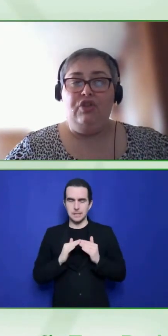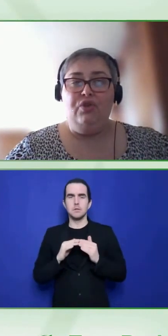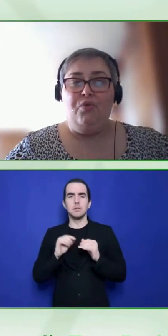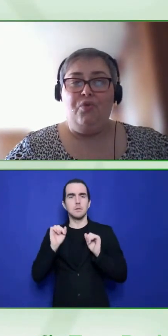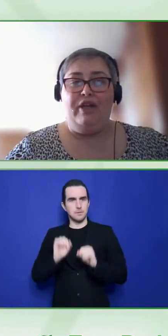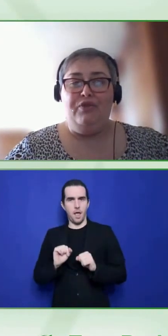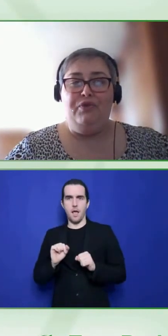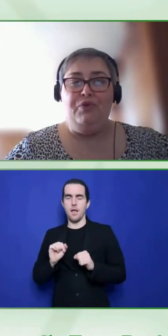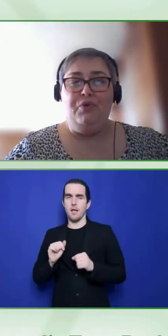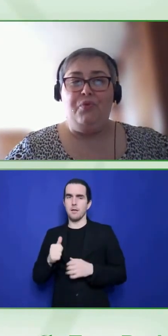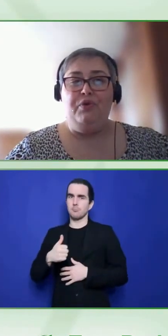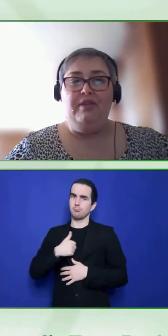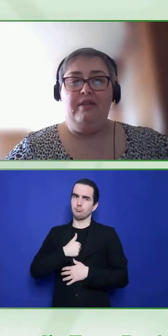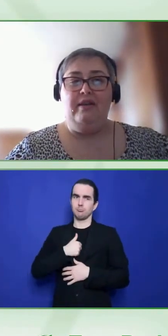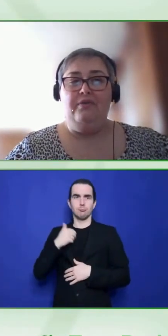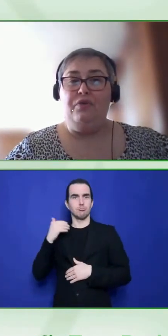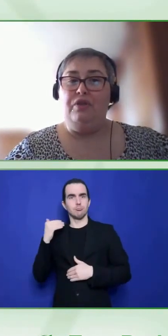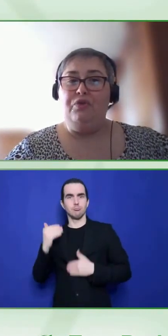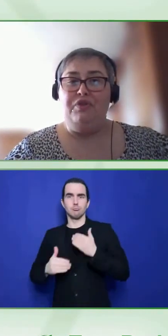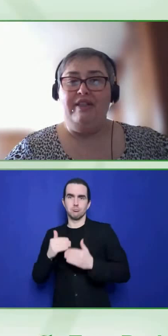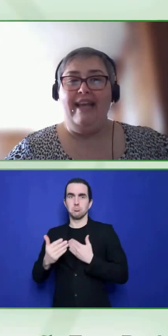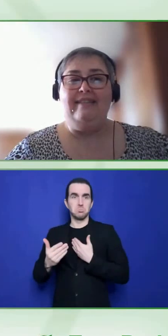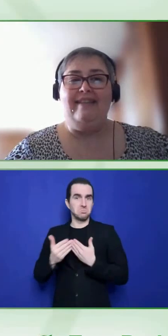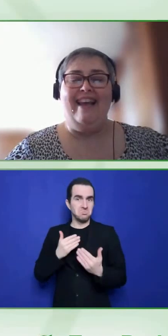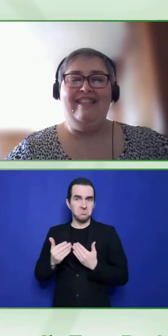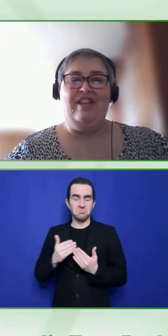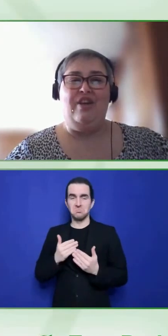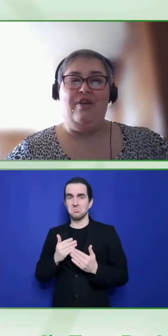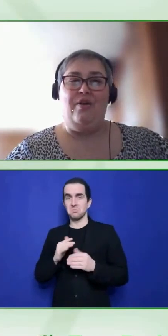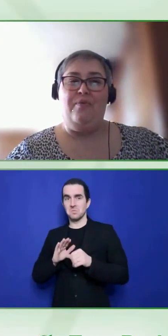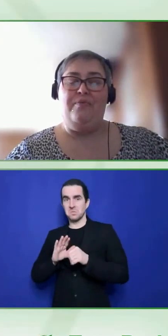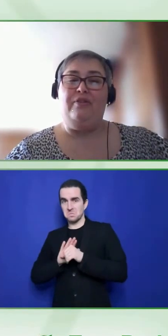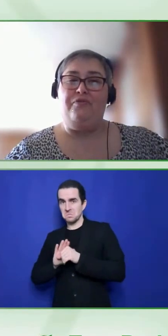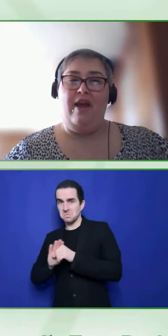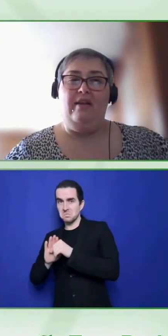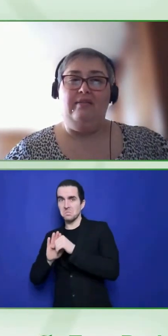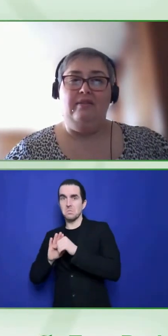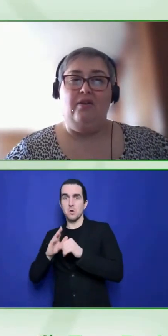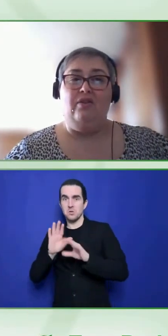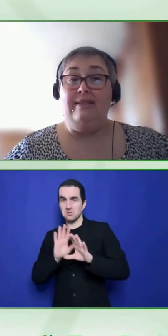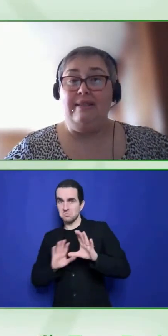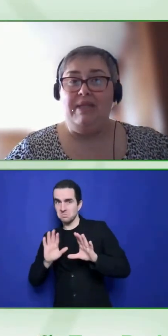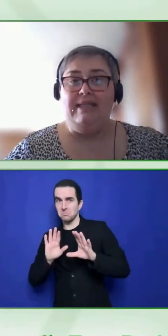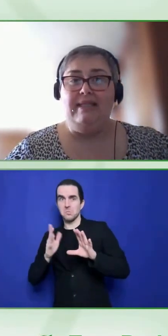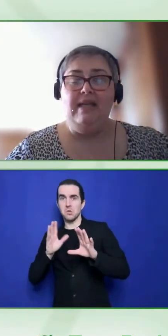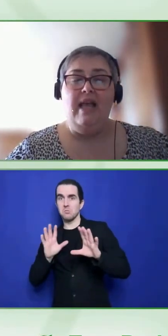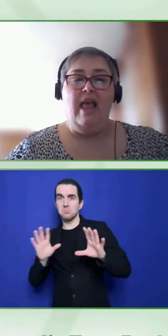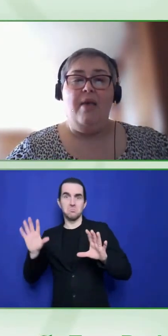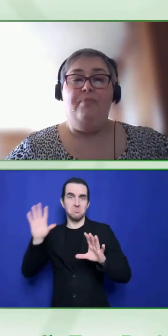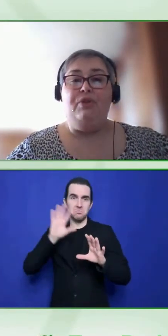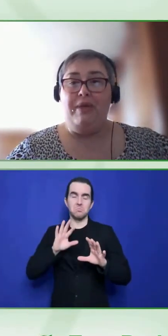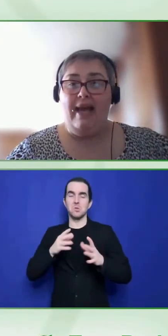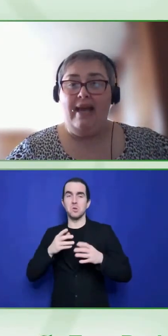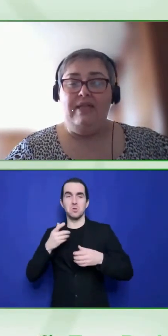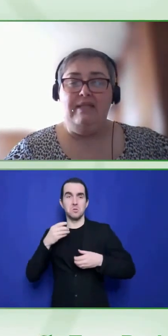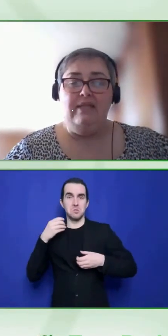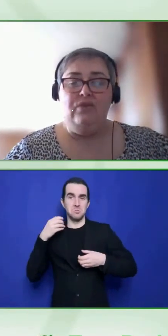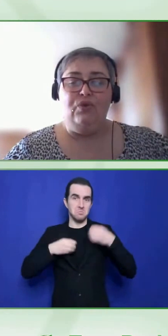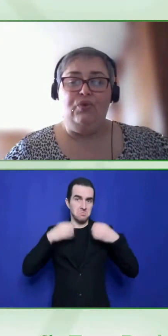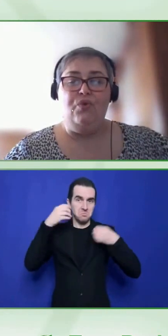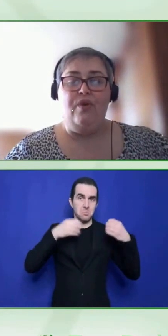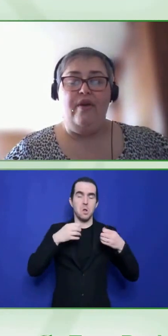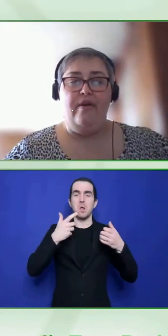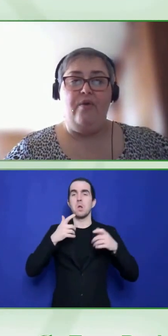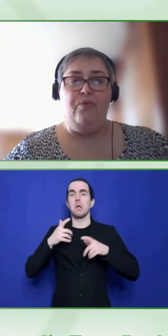I mentioned quite a few work, if we can go to the next slide, about FRA on disability, but we have